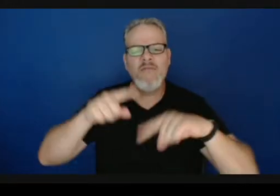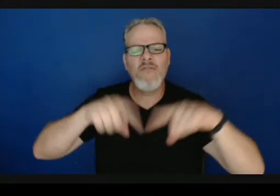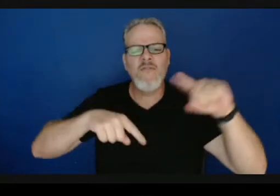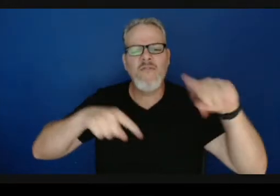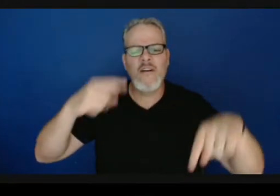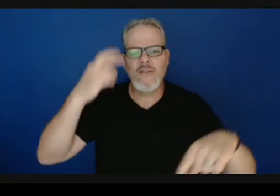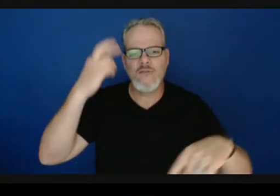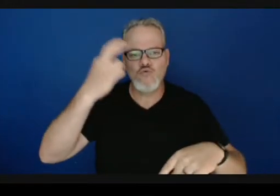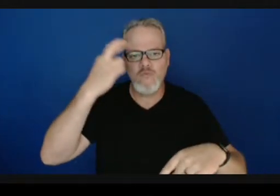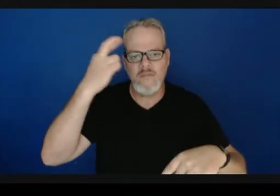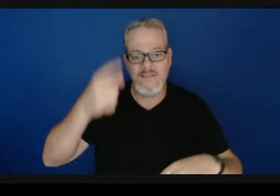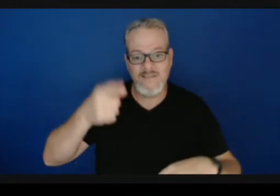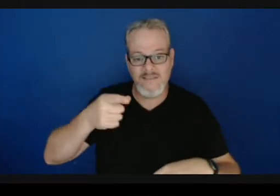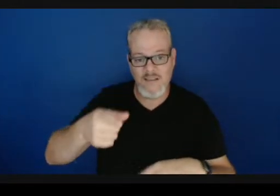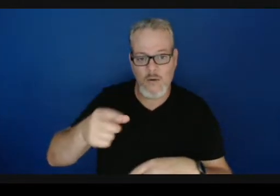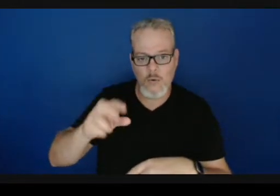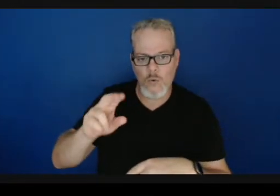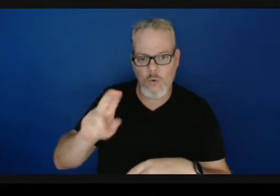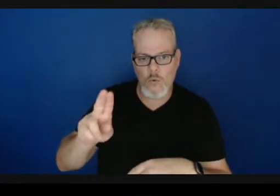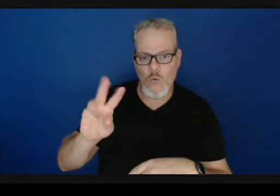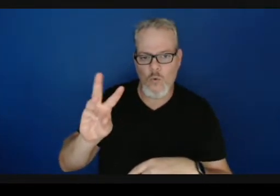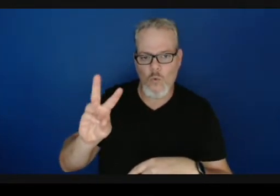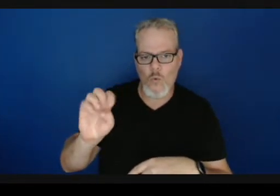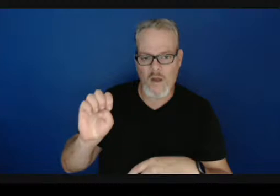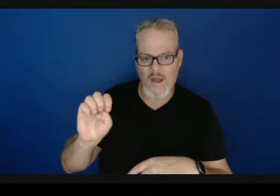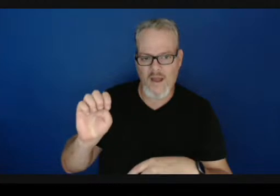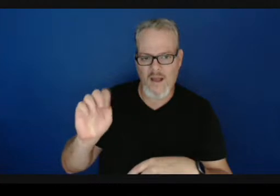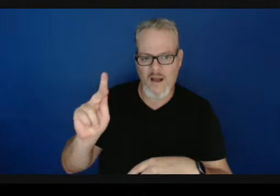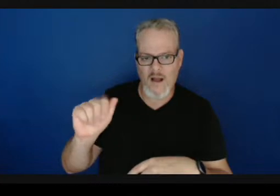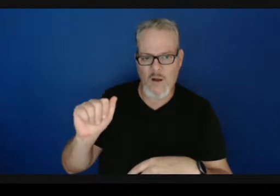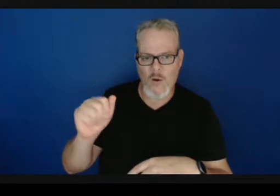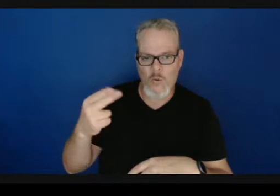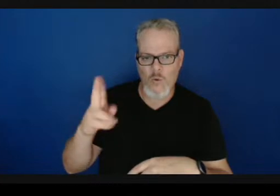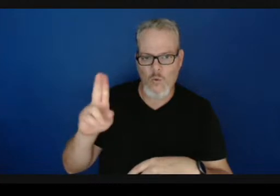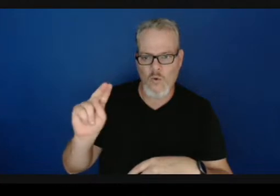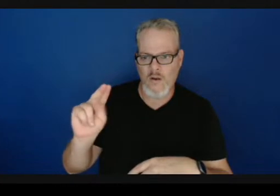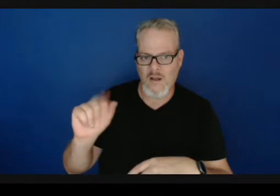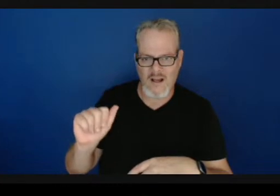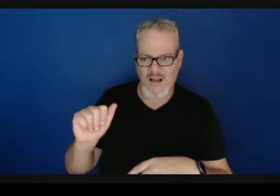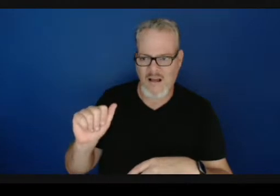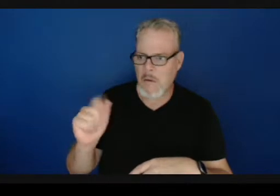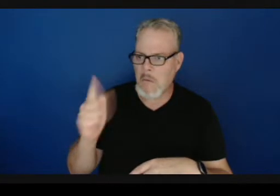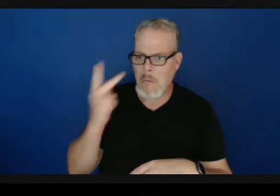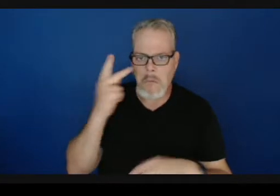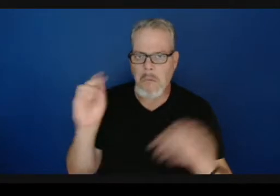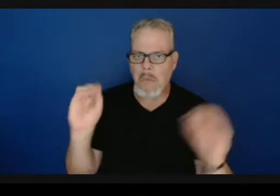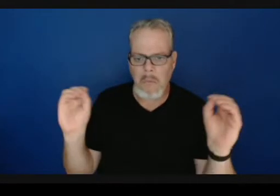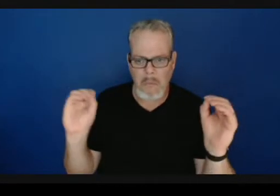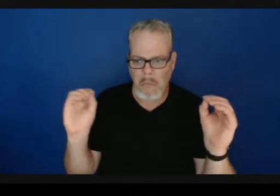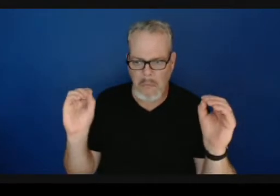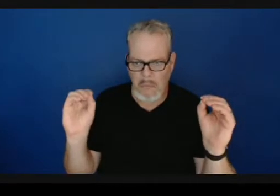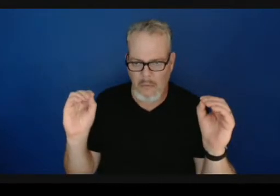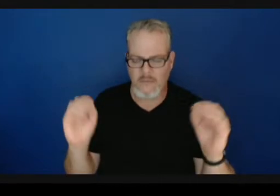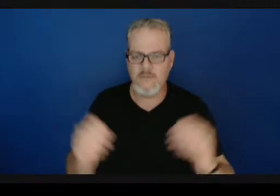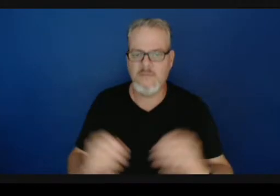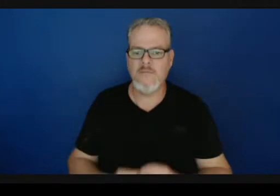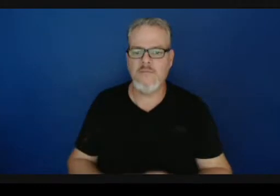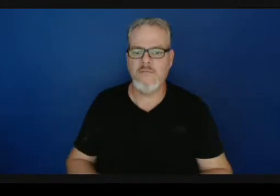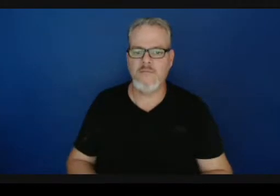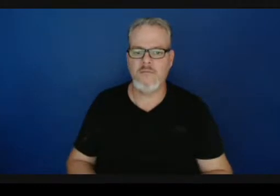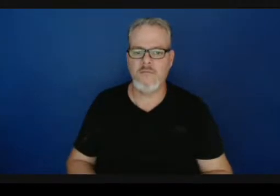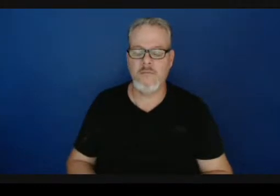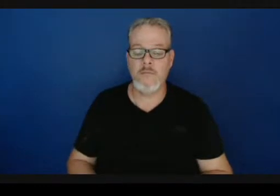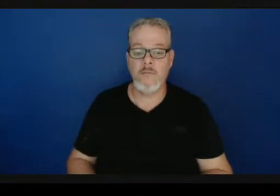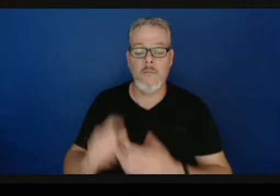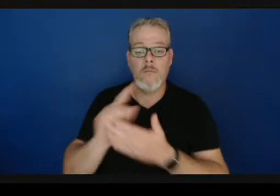Uikahuna tilt meter is not really giving us real data that we can tell here. So this is something we can scroll right by. Our earthquake